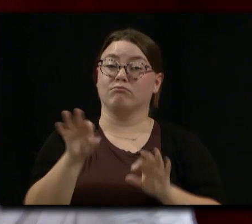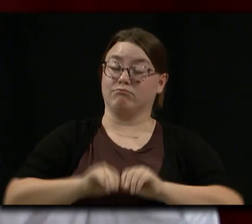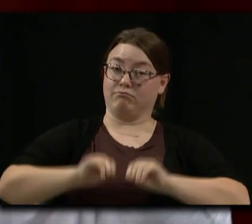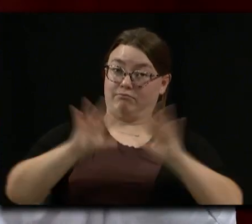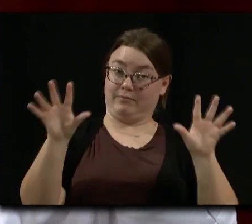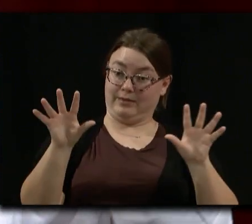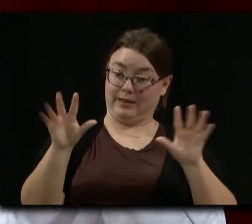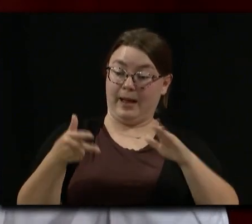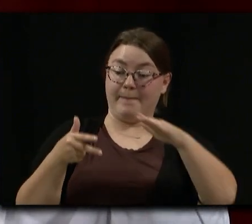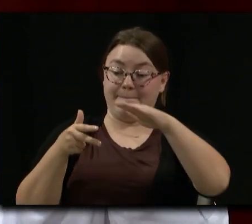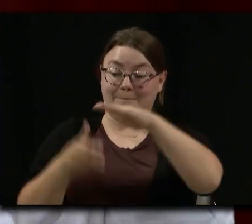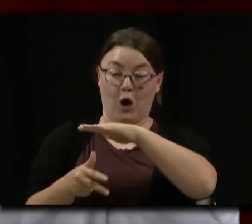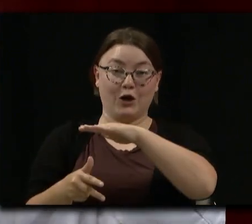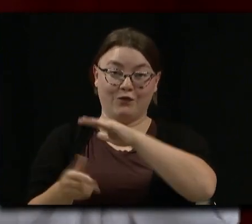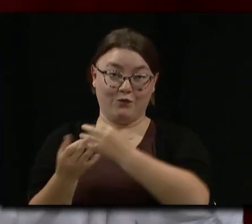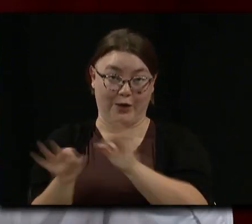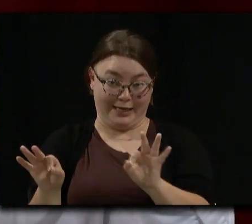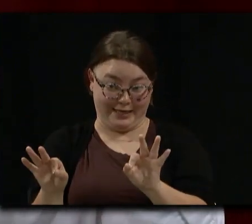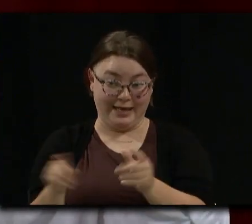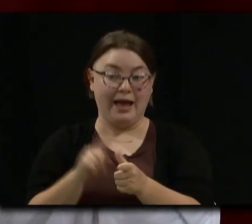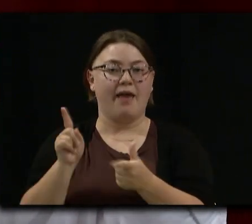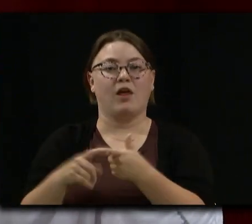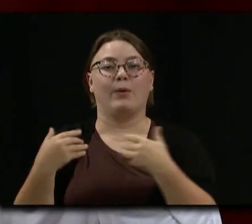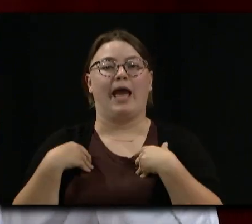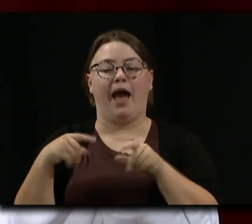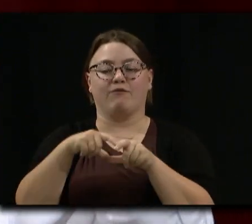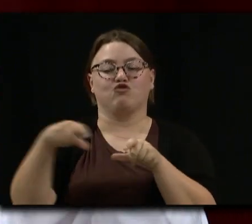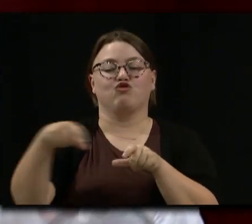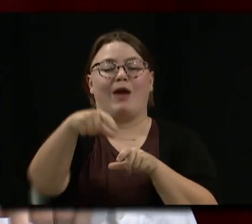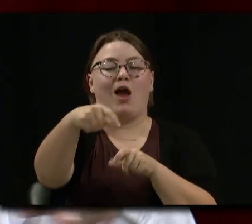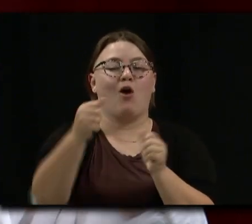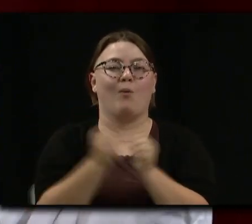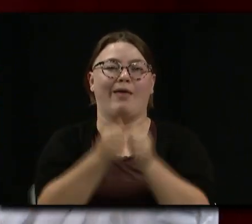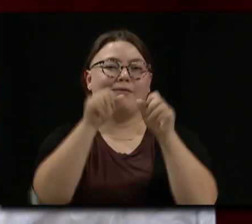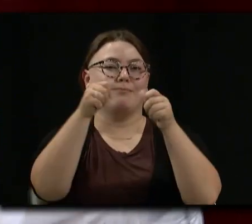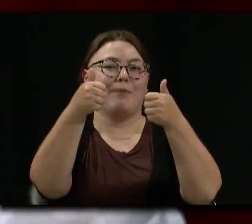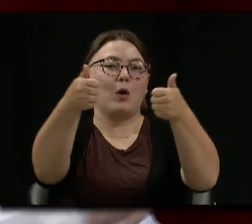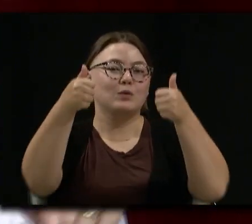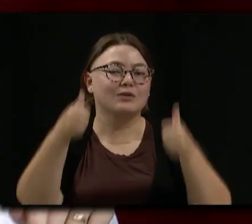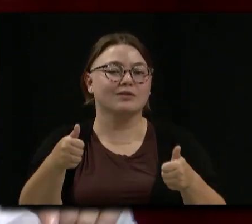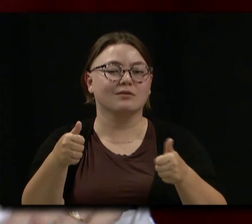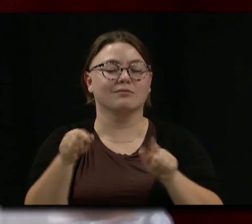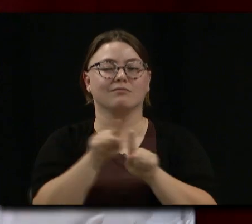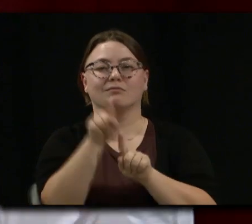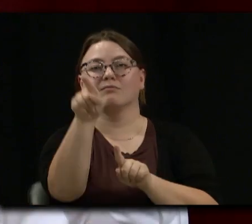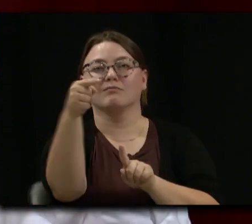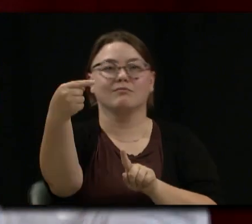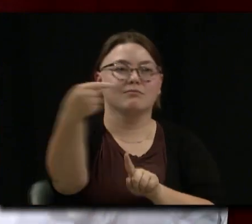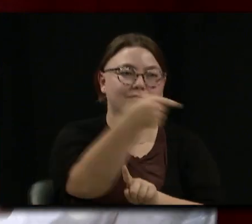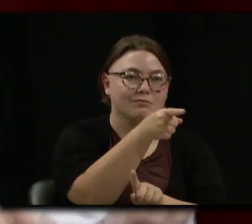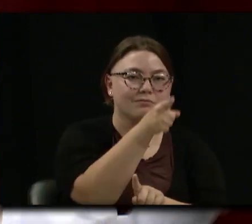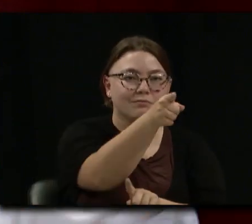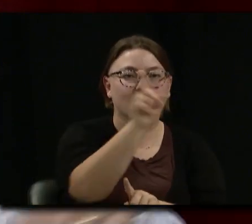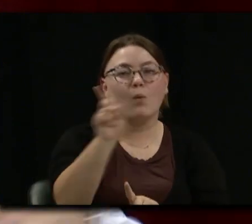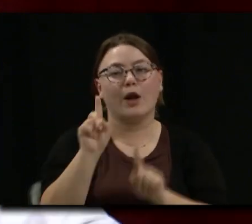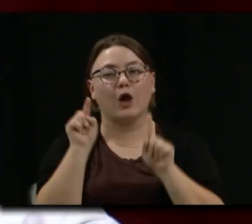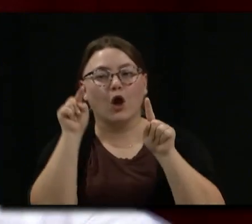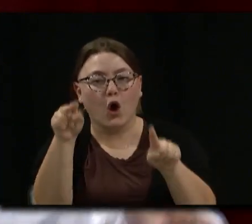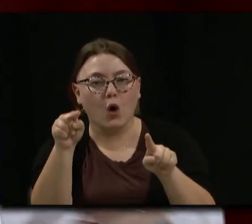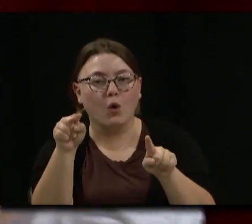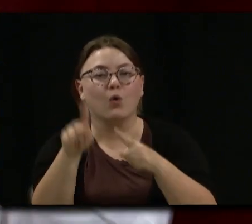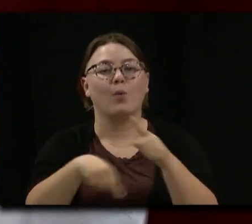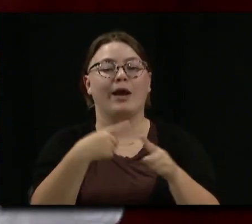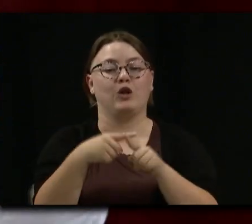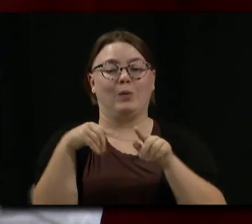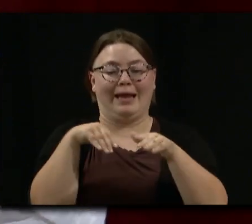then you follow the footprints or the trail, and it's very clearly marked exactly where to go, both to get in and then as